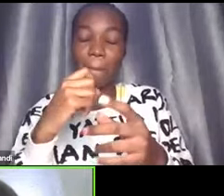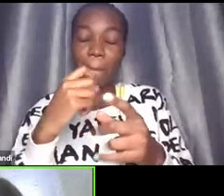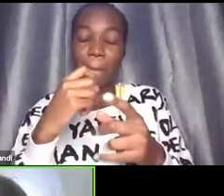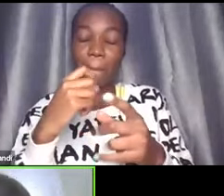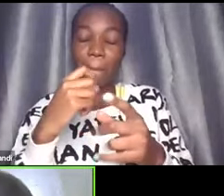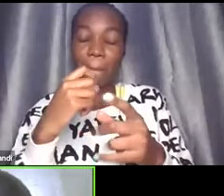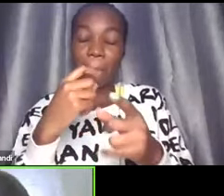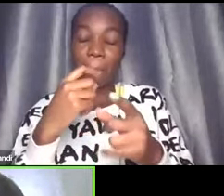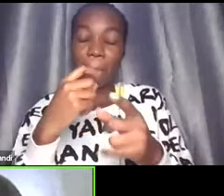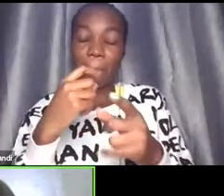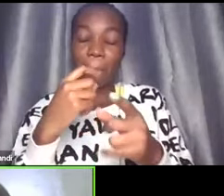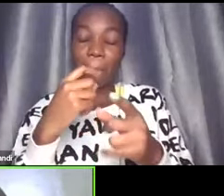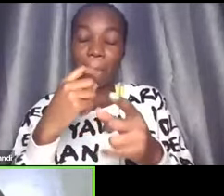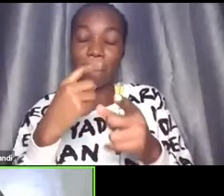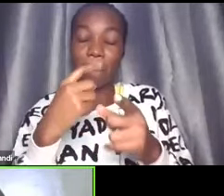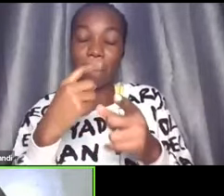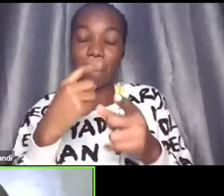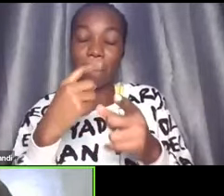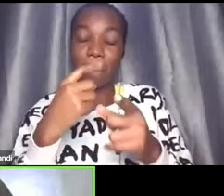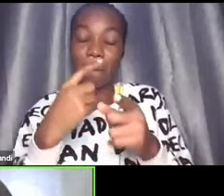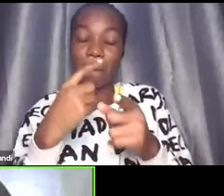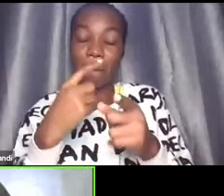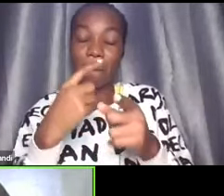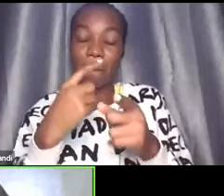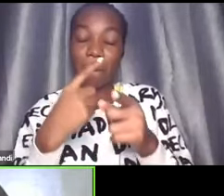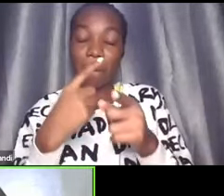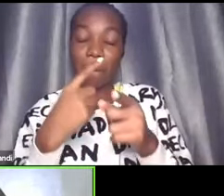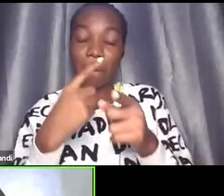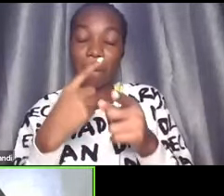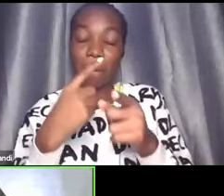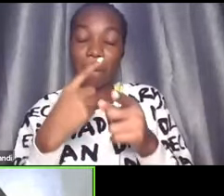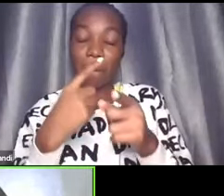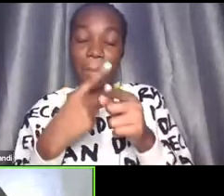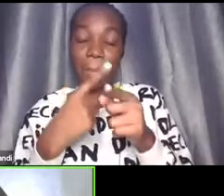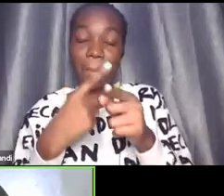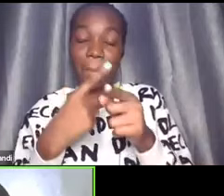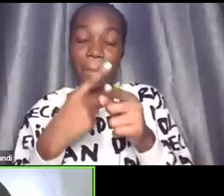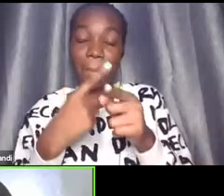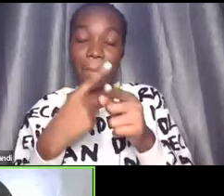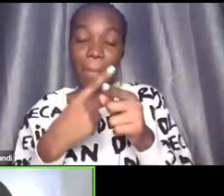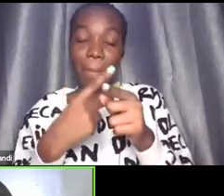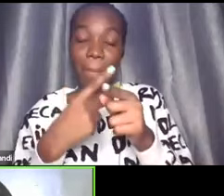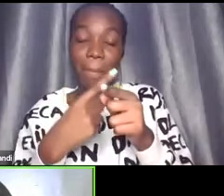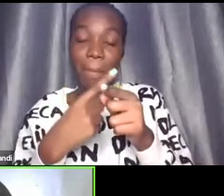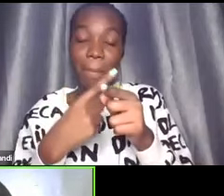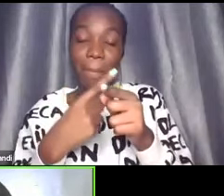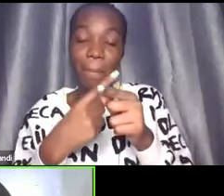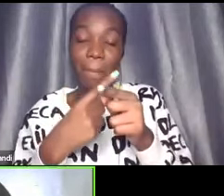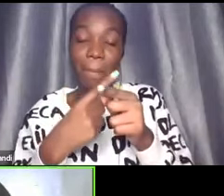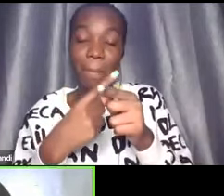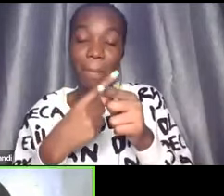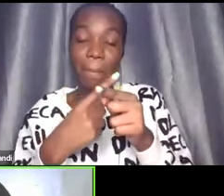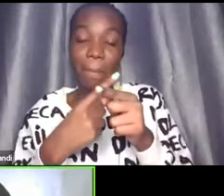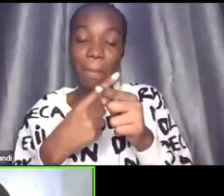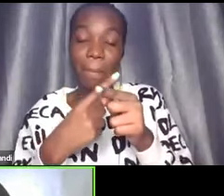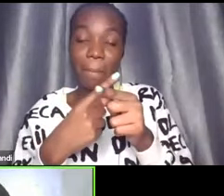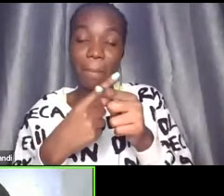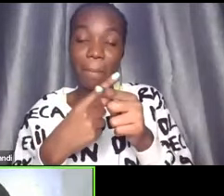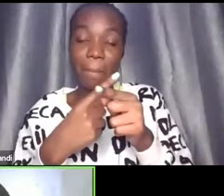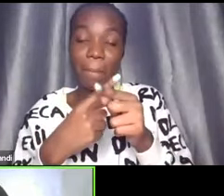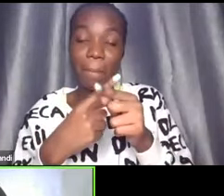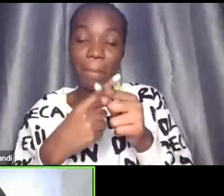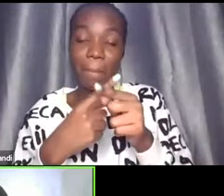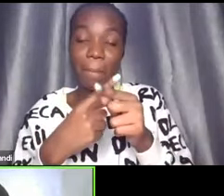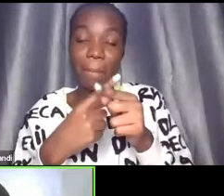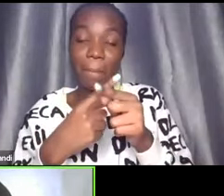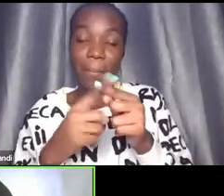When I think about, when I talk about conflict dynamics profile, we usually profile people,